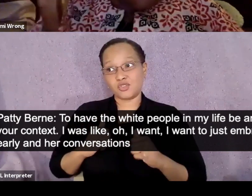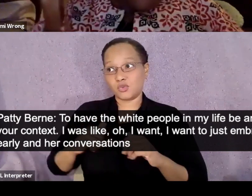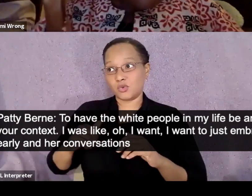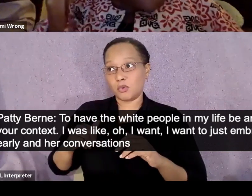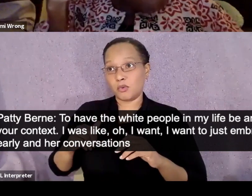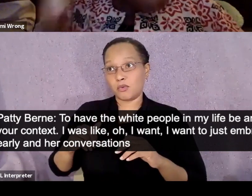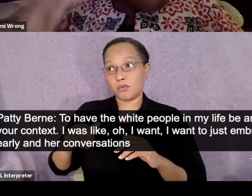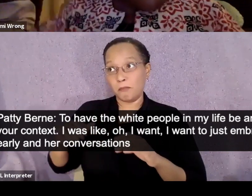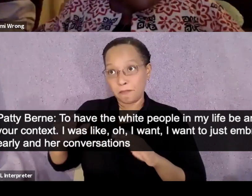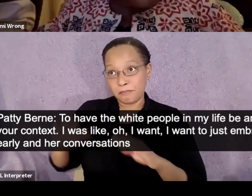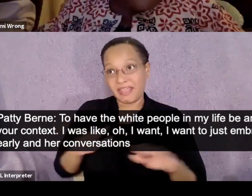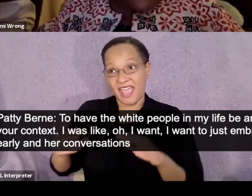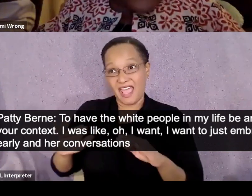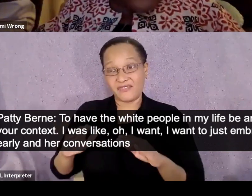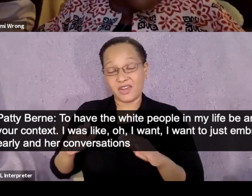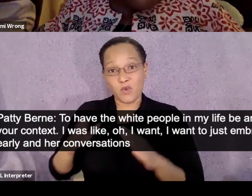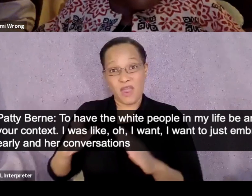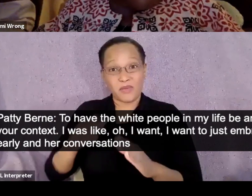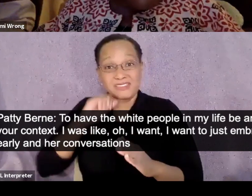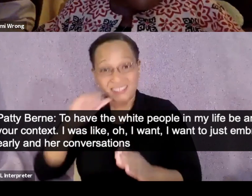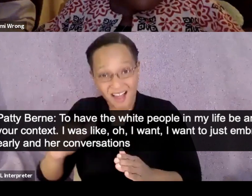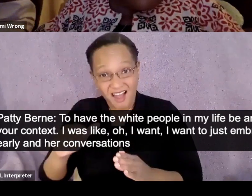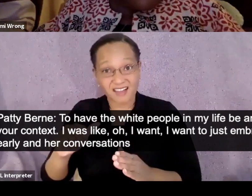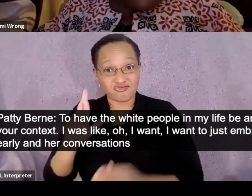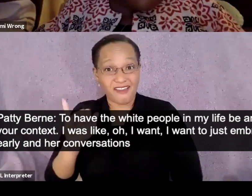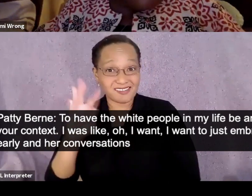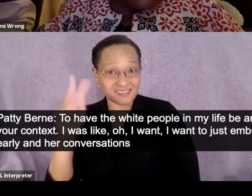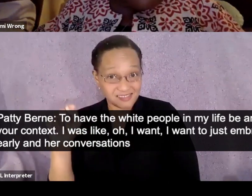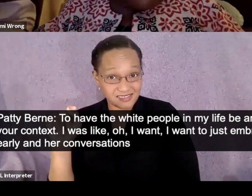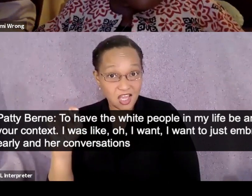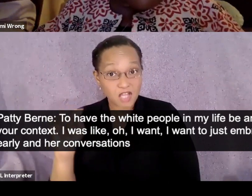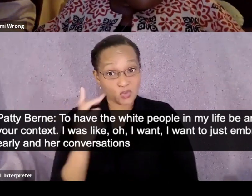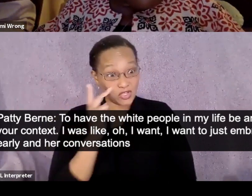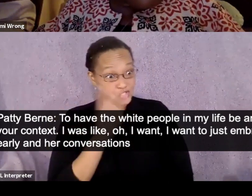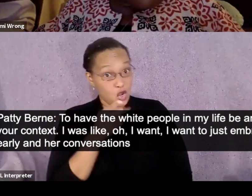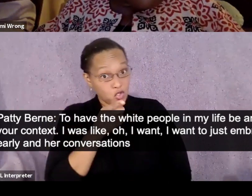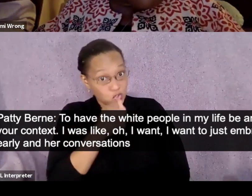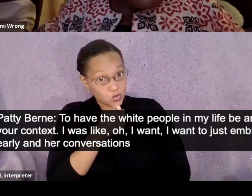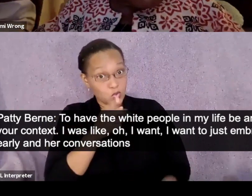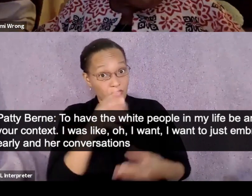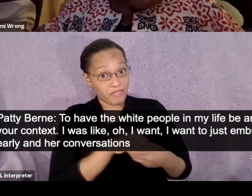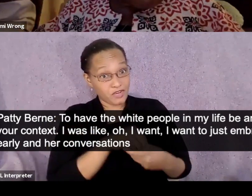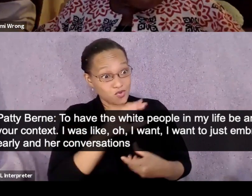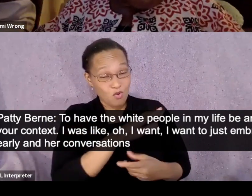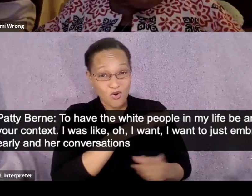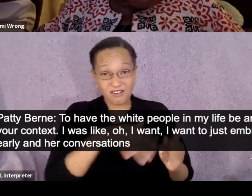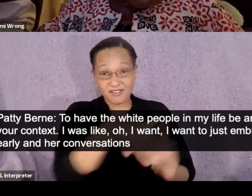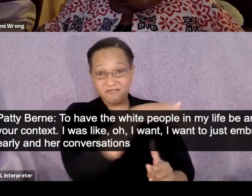explicitly anti-racist. And when I saw you in your context, I was like, oh, I want